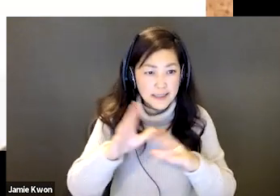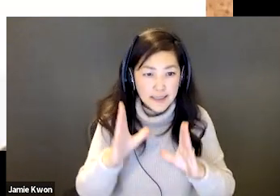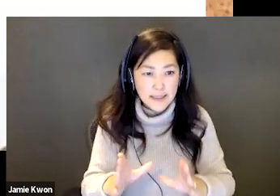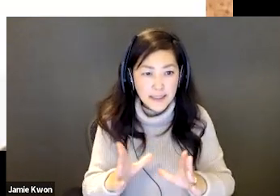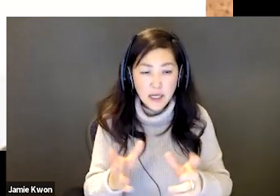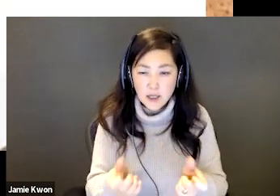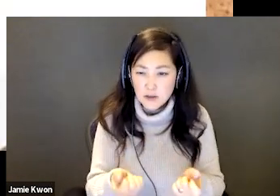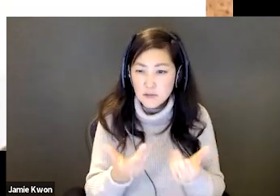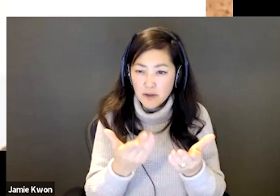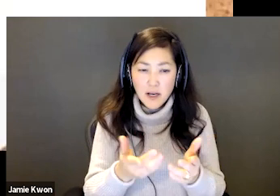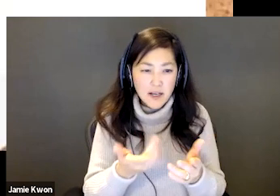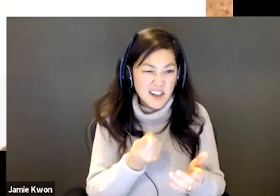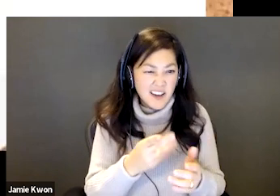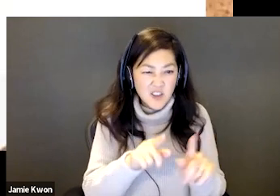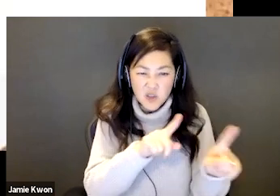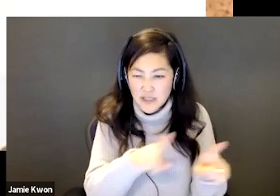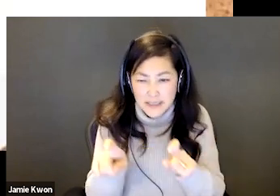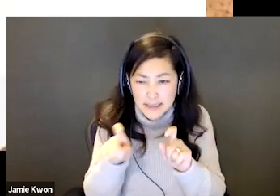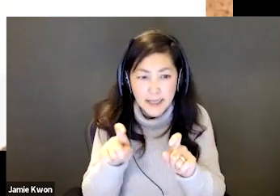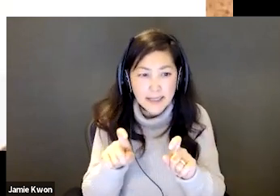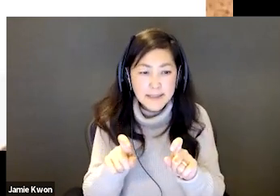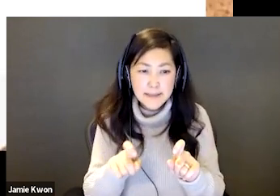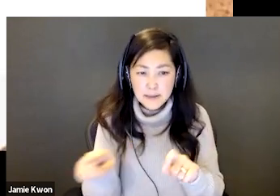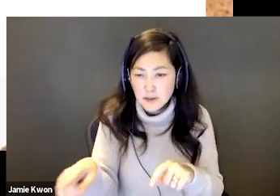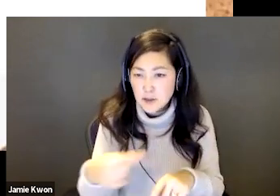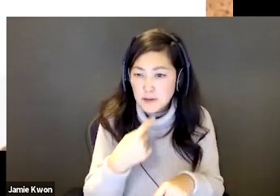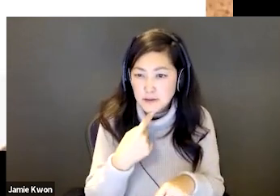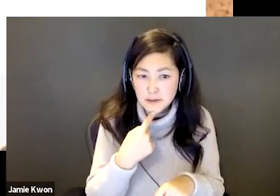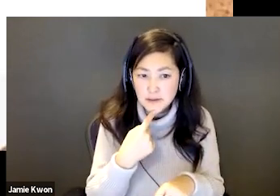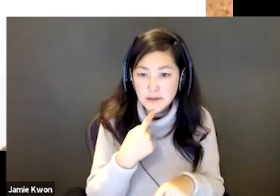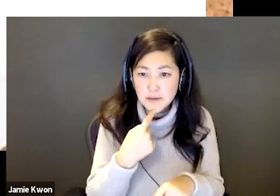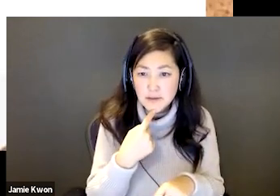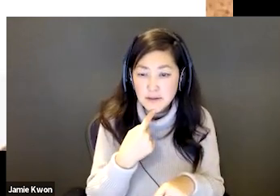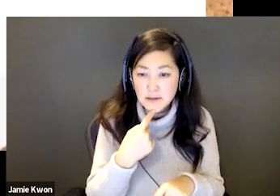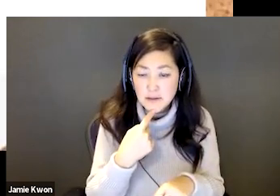of psychometric tests, and when scored, she